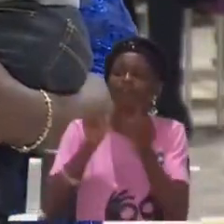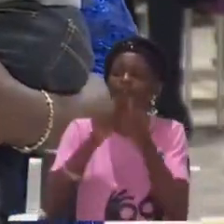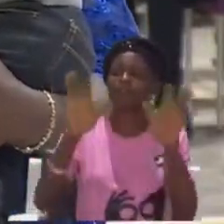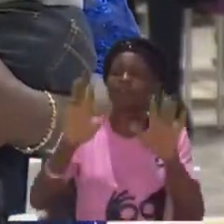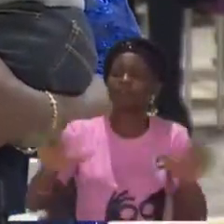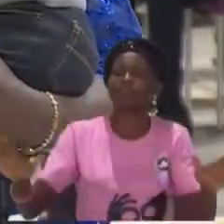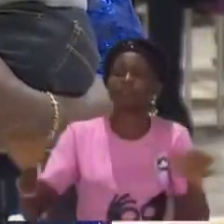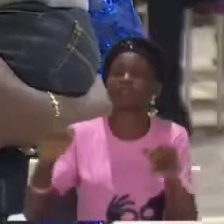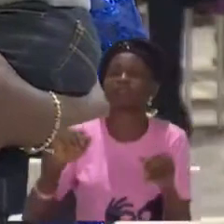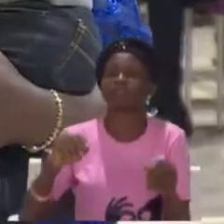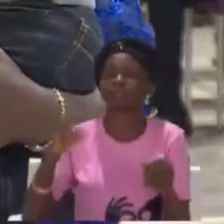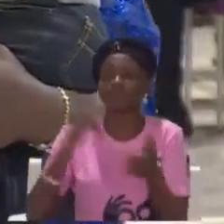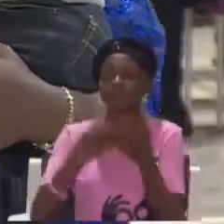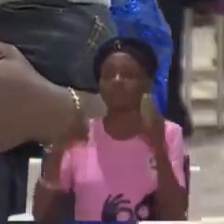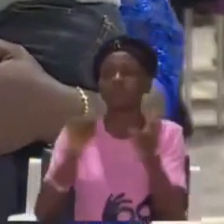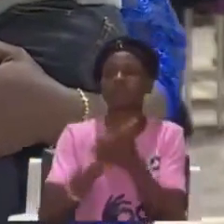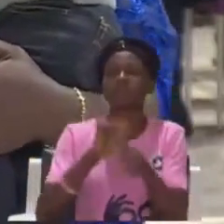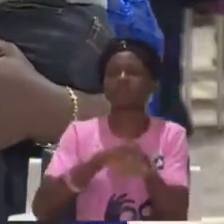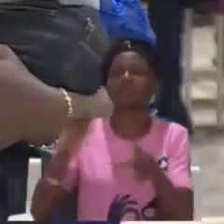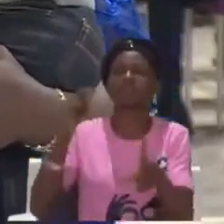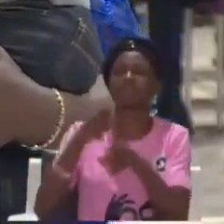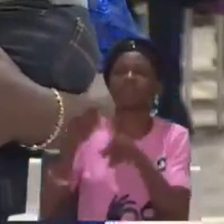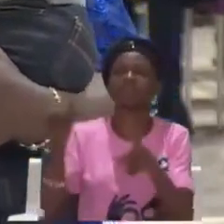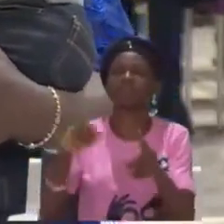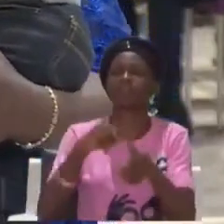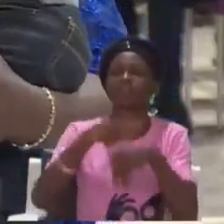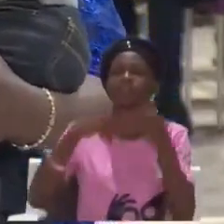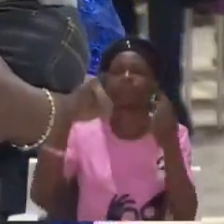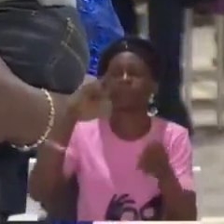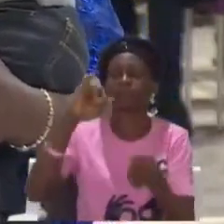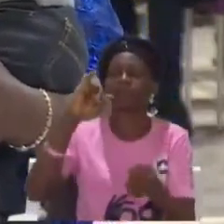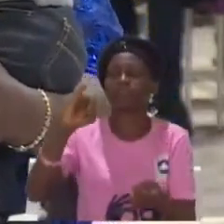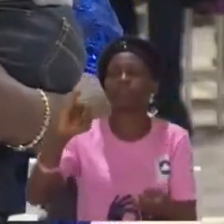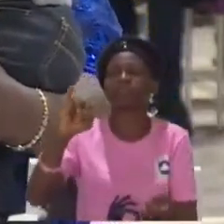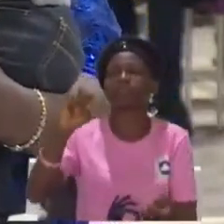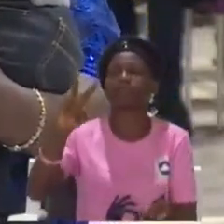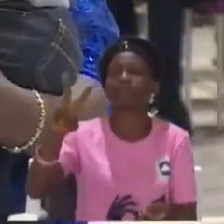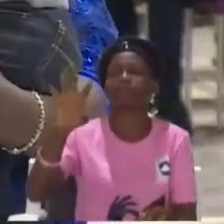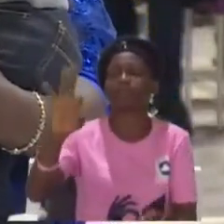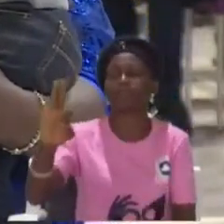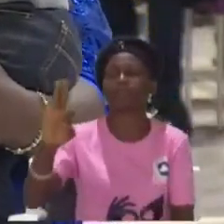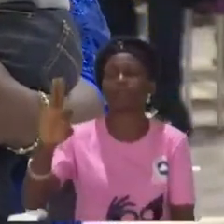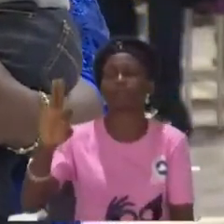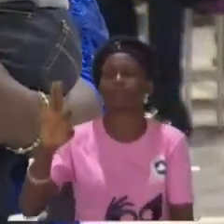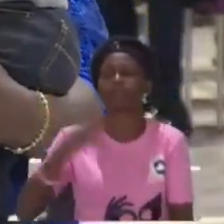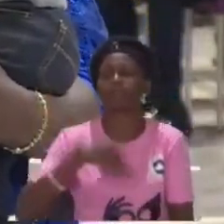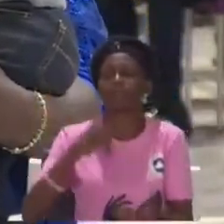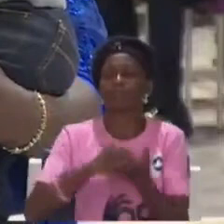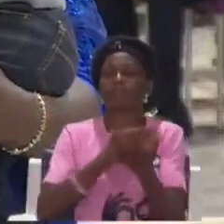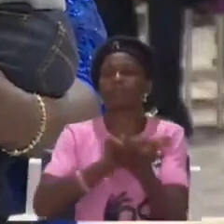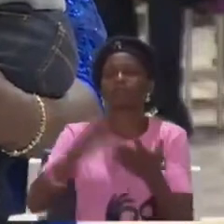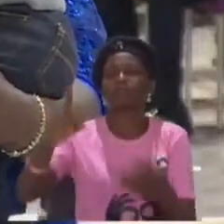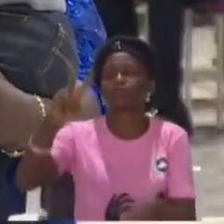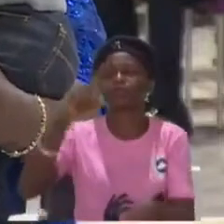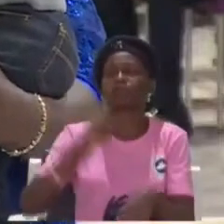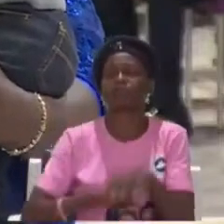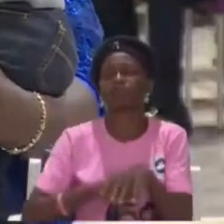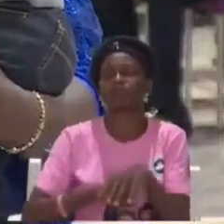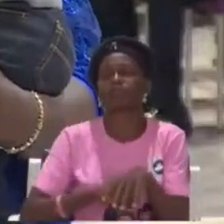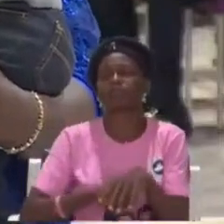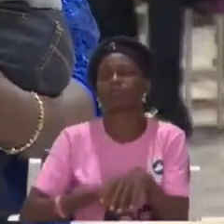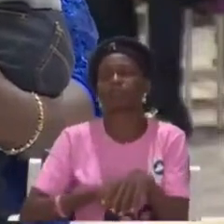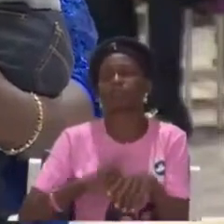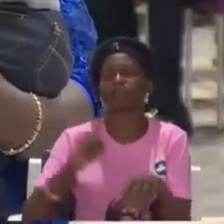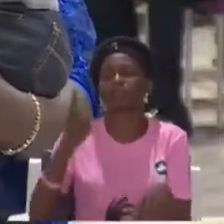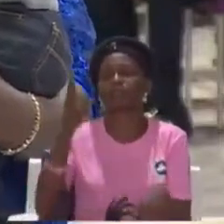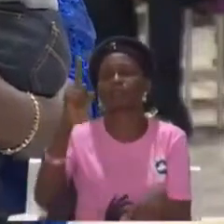It happened that at a time we have to go for IVF, and it failed twice. The